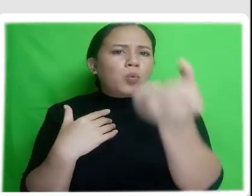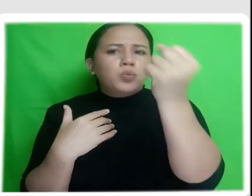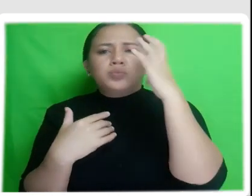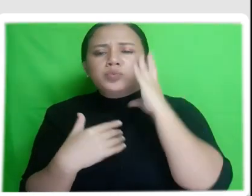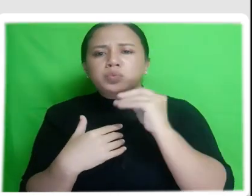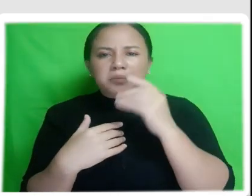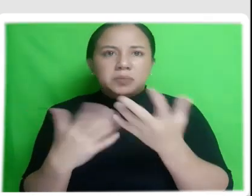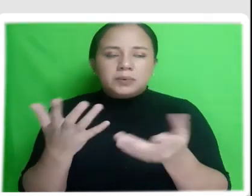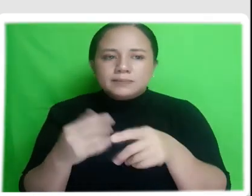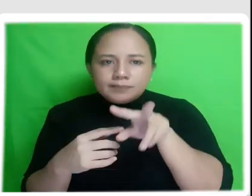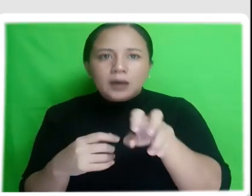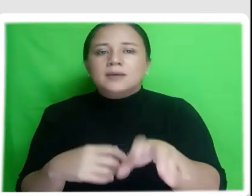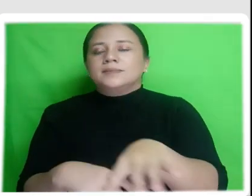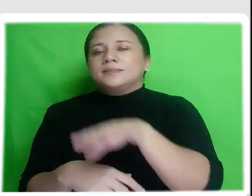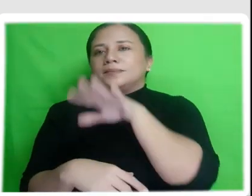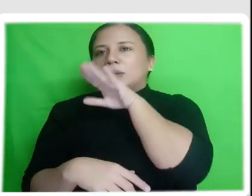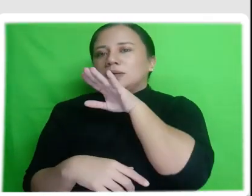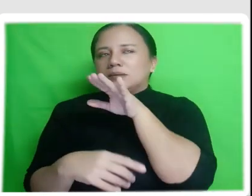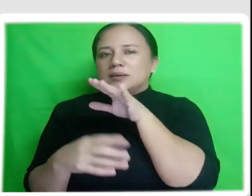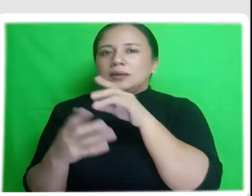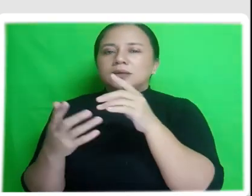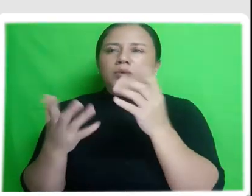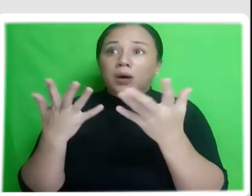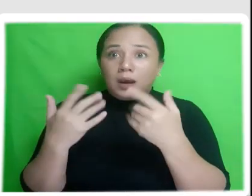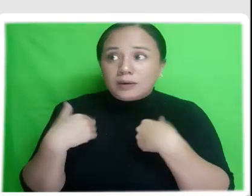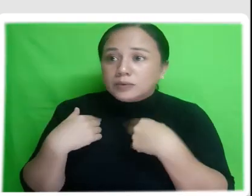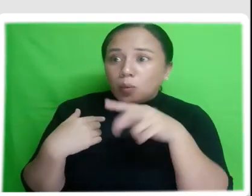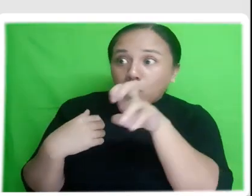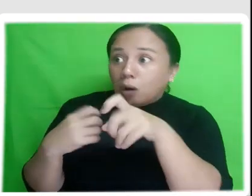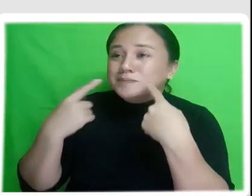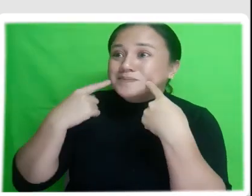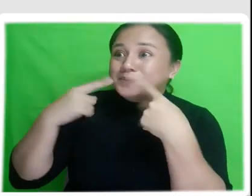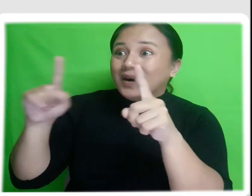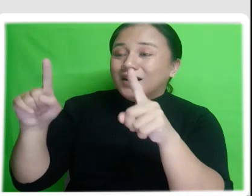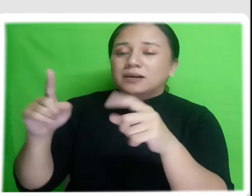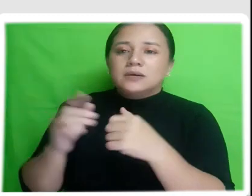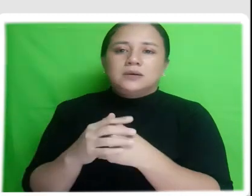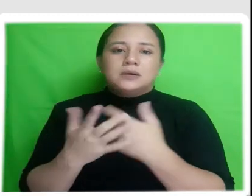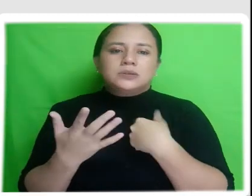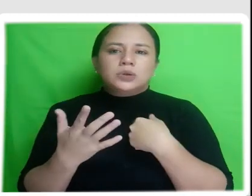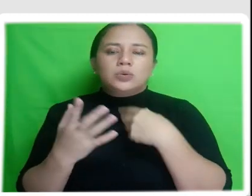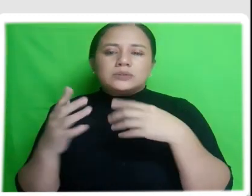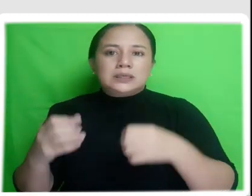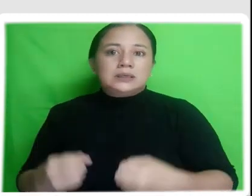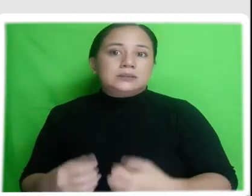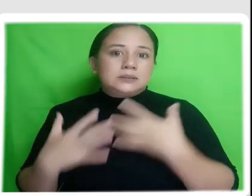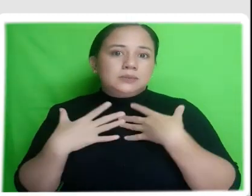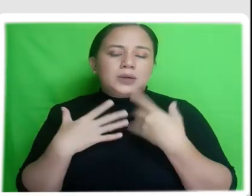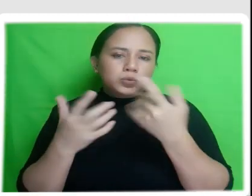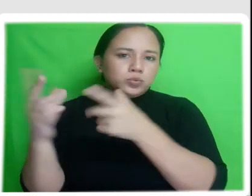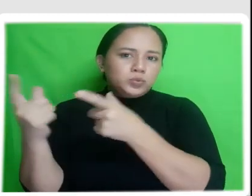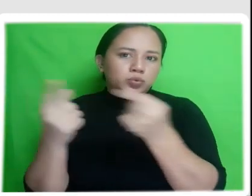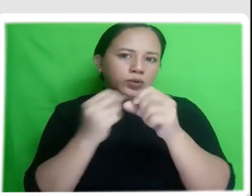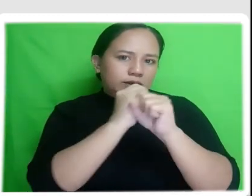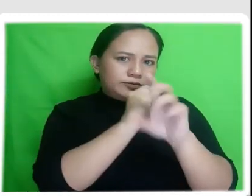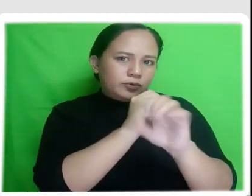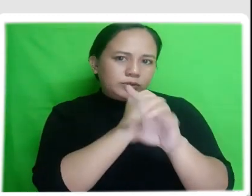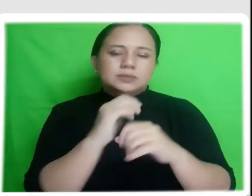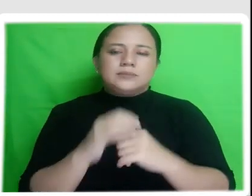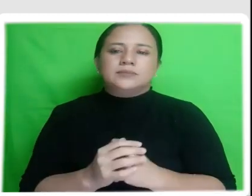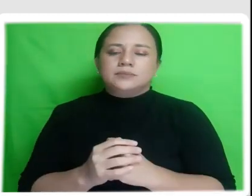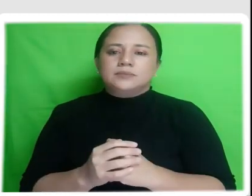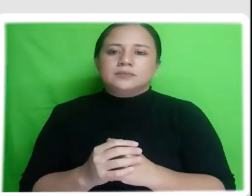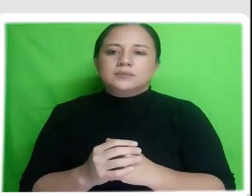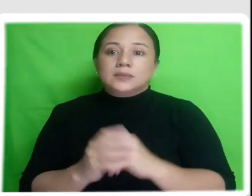frustrated? Did they have some success? So therefore, they are motivated to do advocacy.